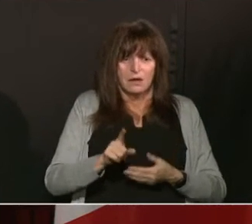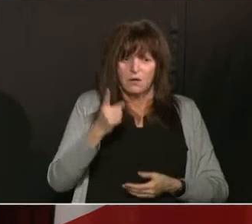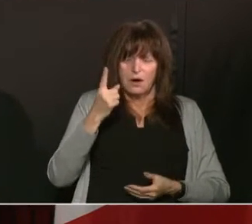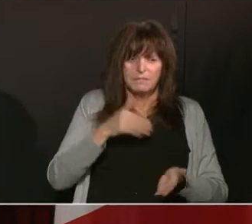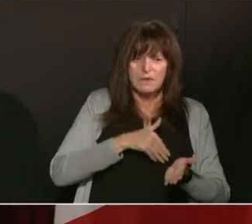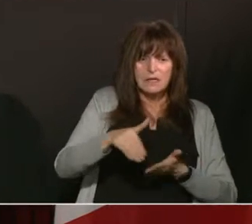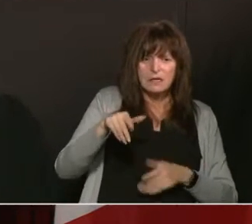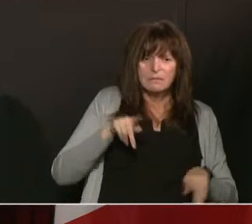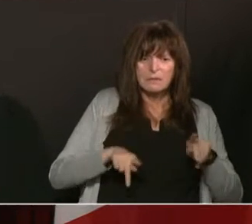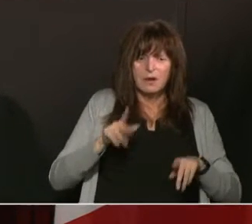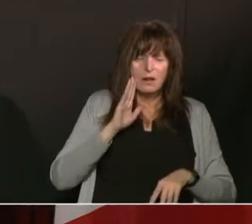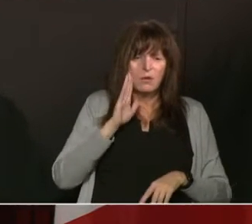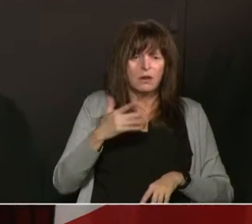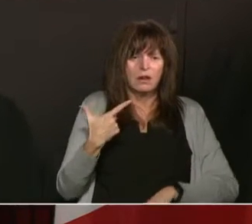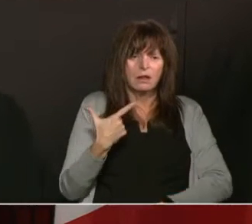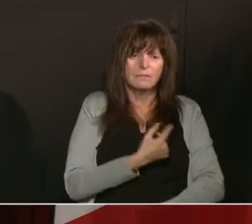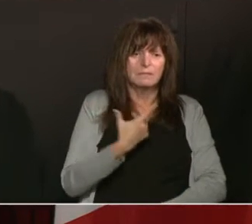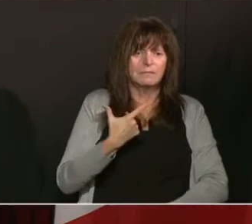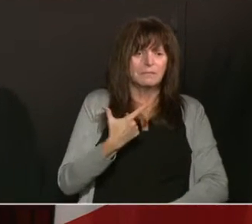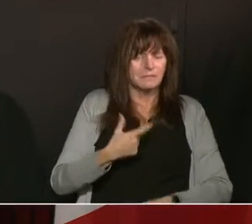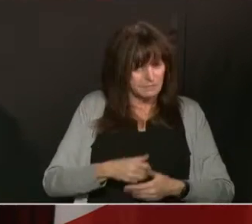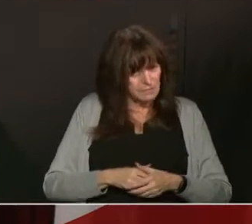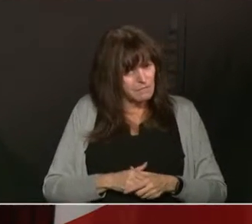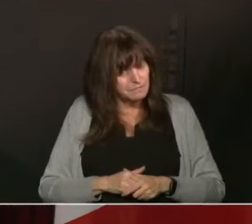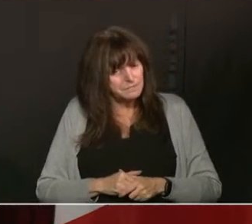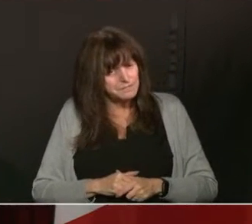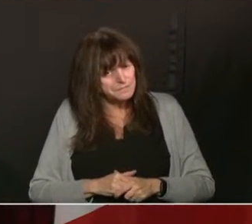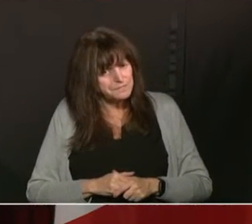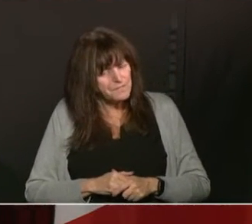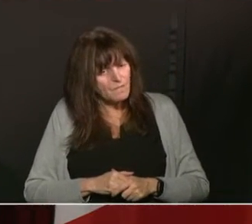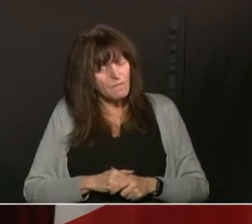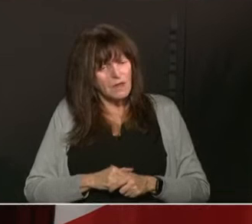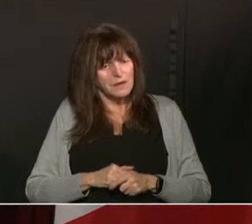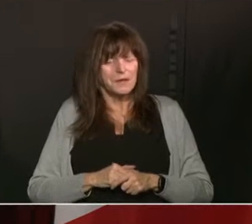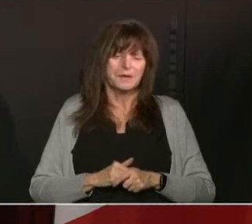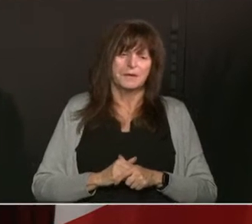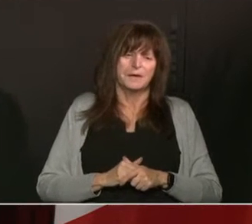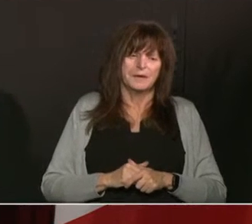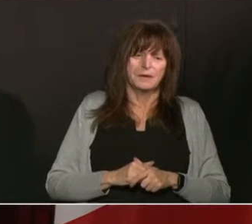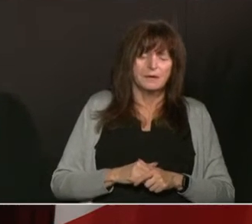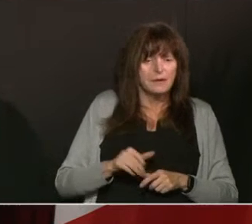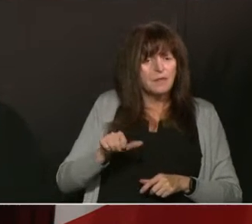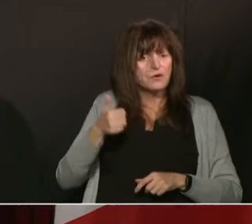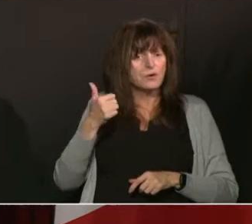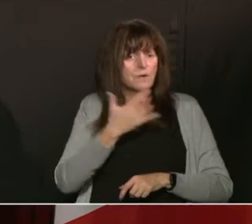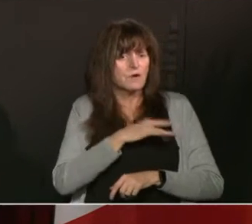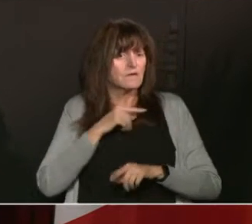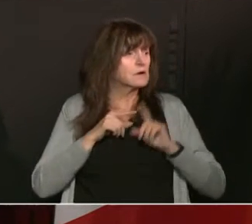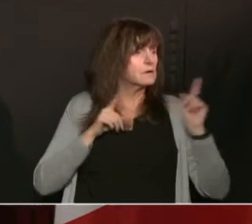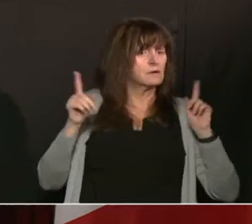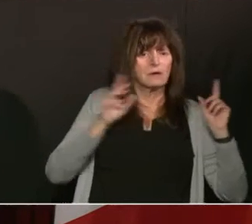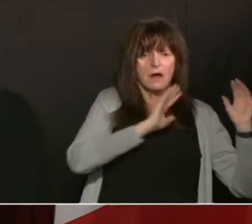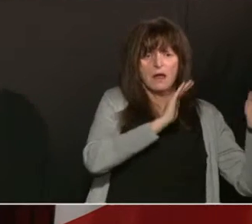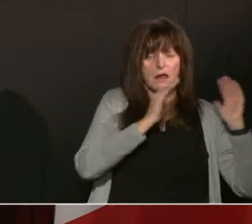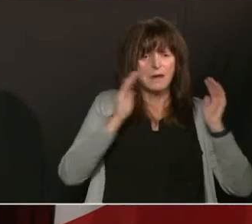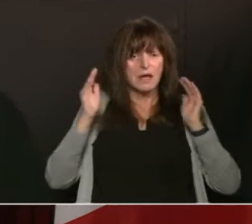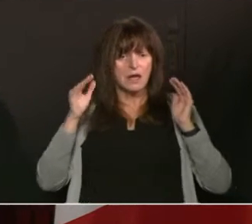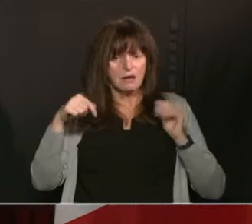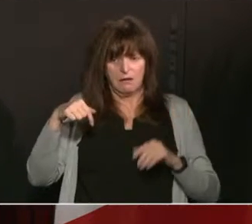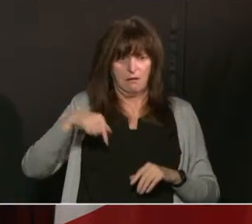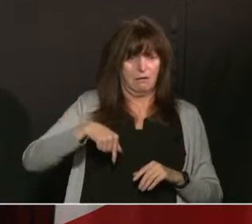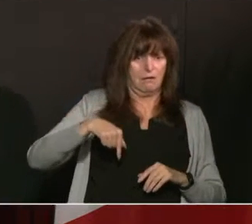be provided their booster doses. And I think if you compare us to any other jurisdiction in Canada, we are ahead of